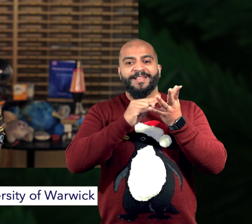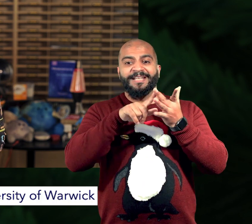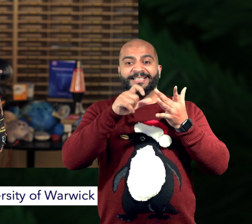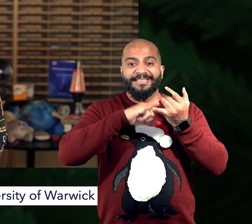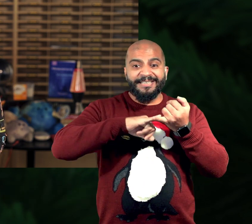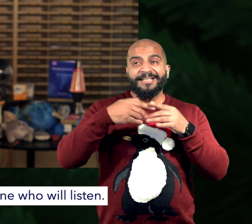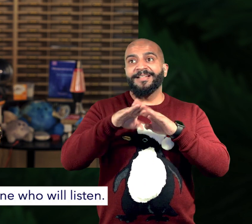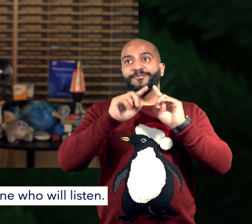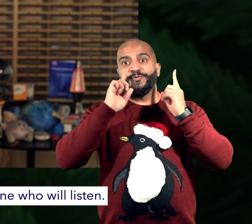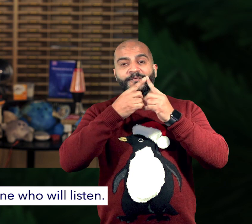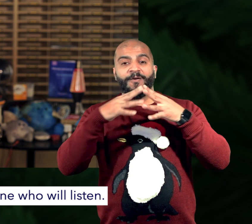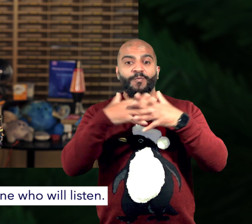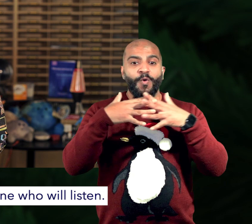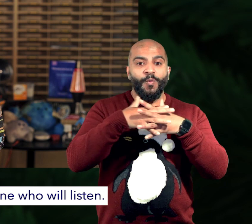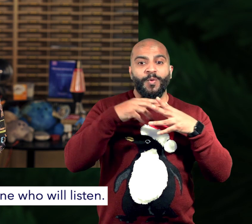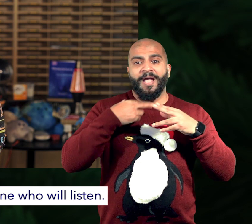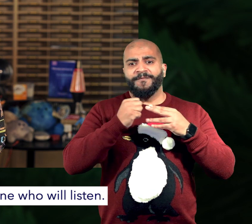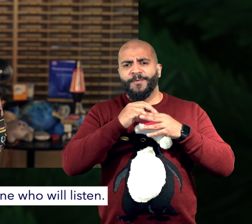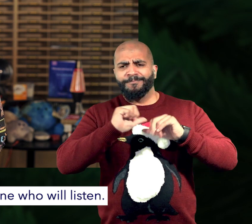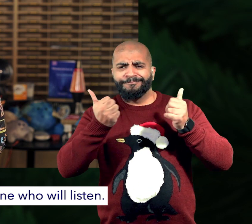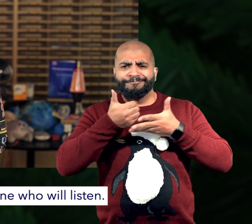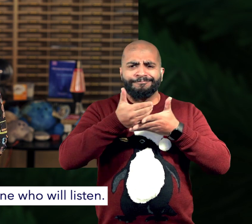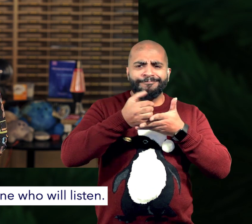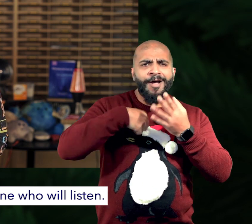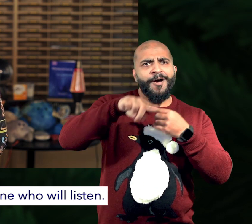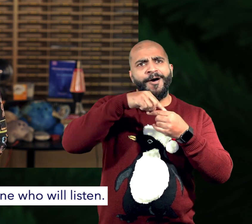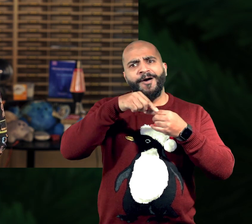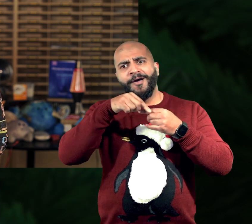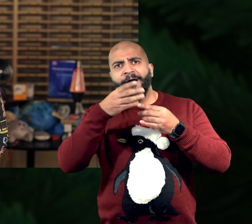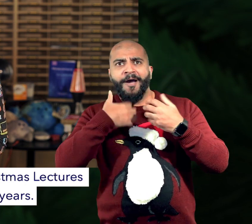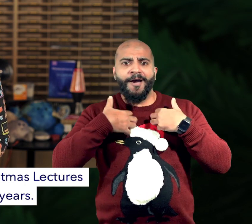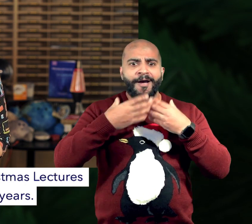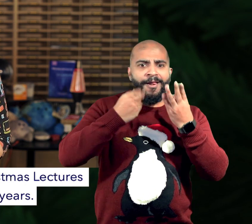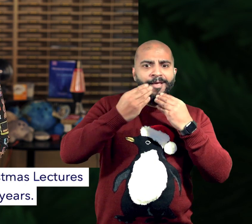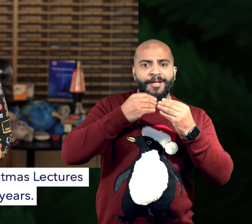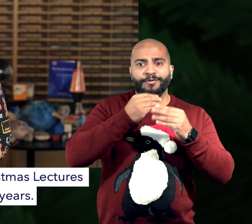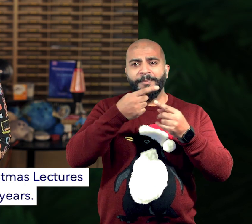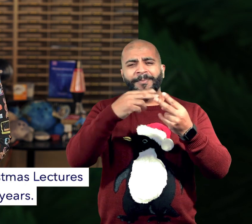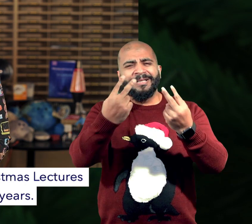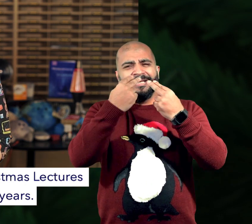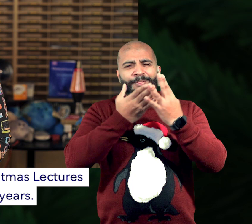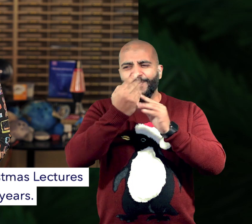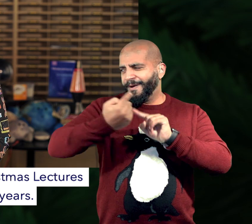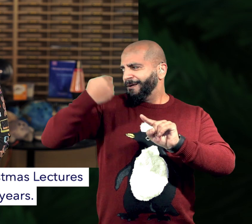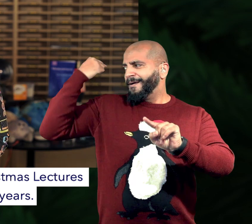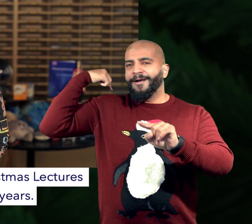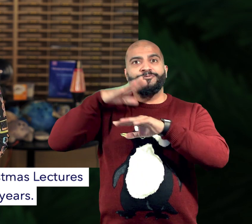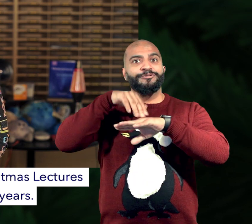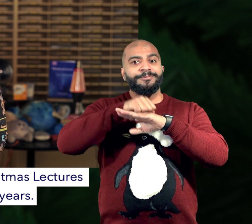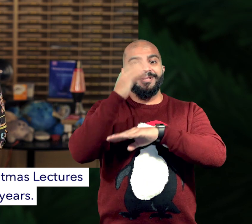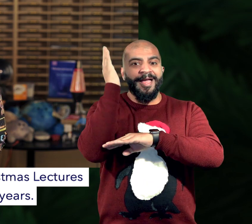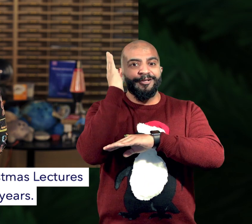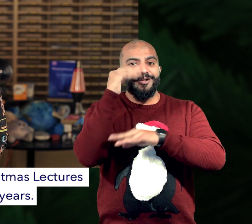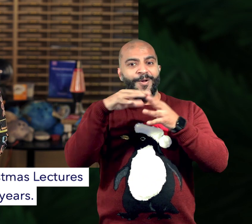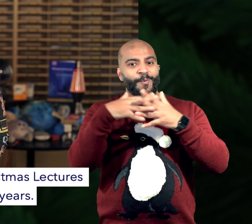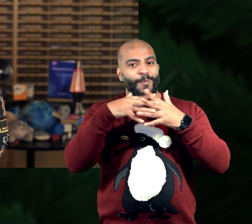the University of Warwick, sharing the awesomeness of physics with anyone who will listen. Some of you may have seen me at the Christmas Lectures at Warwick Arts